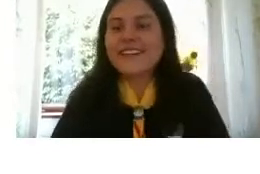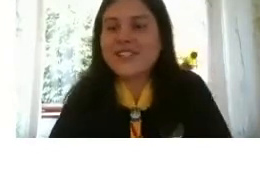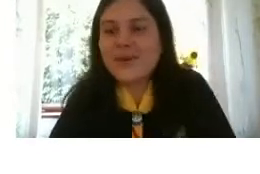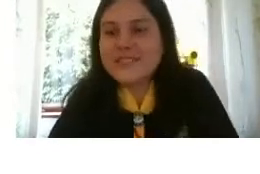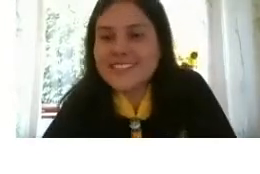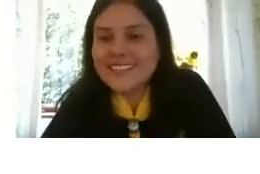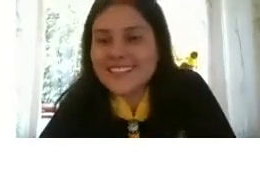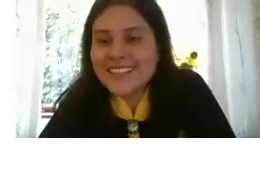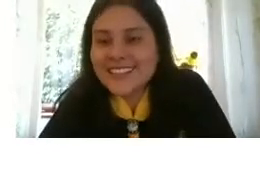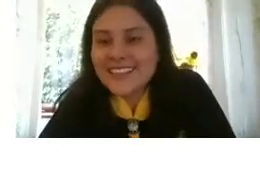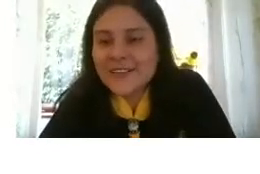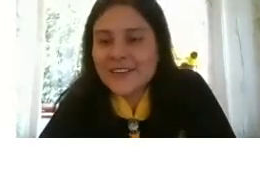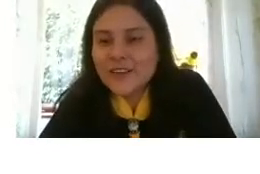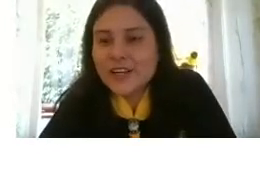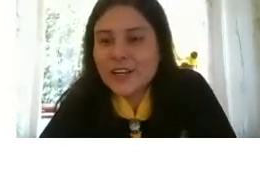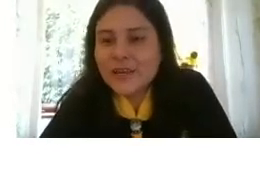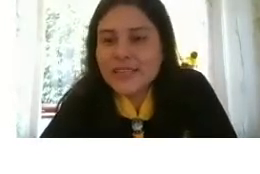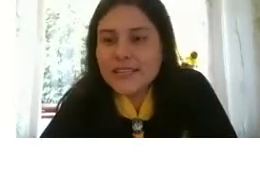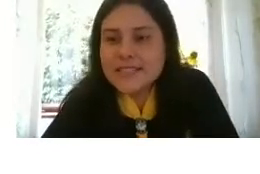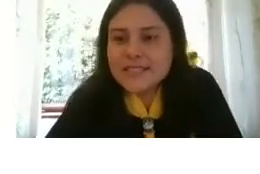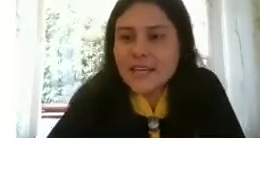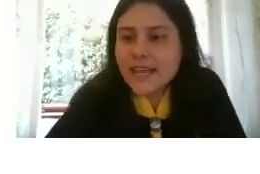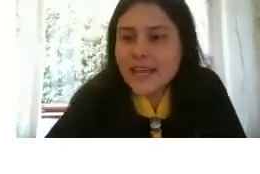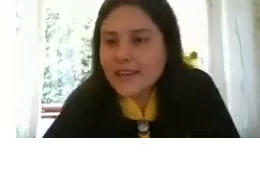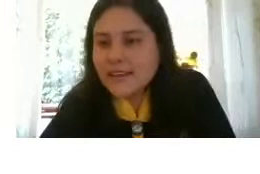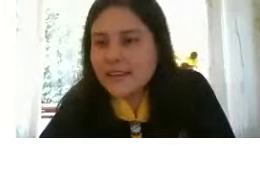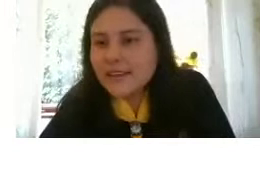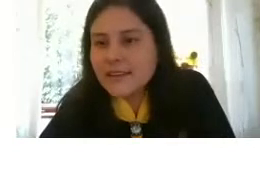please. Your name is A.